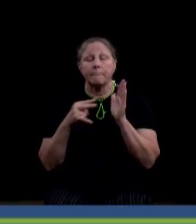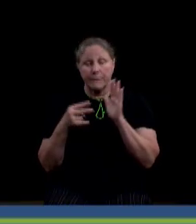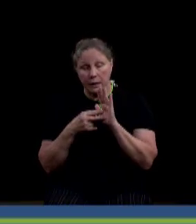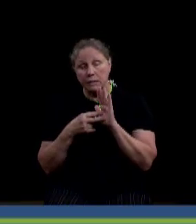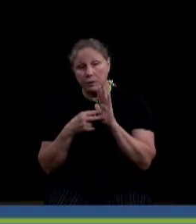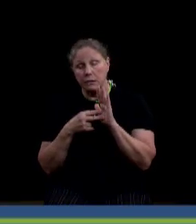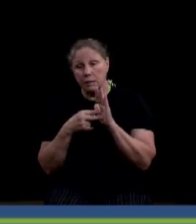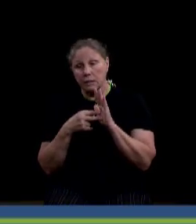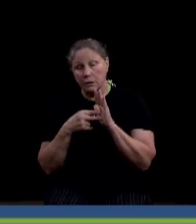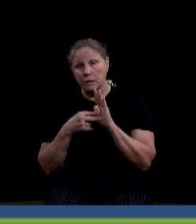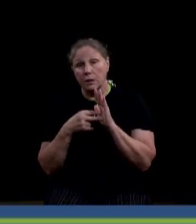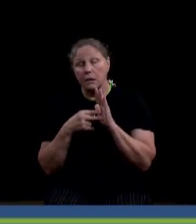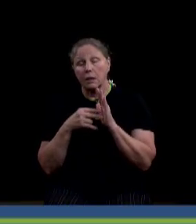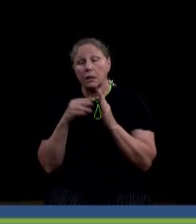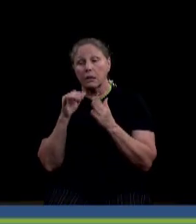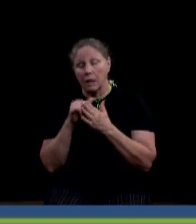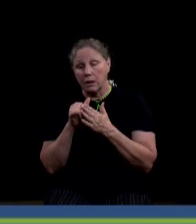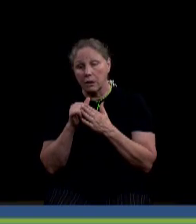number of cases.